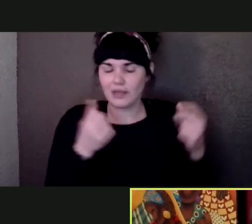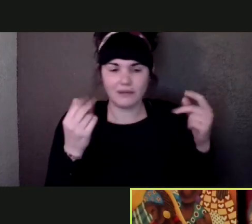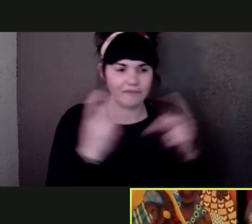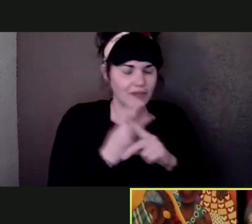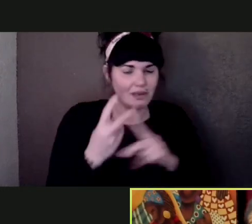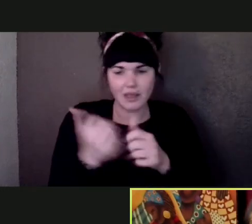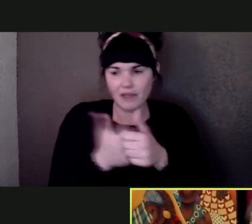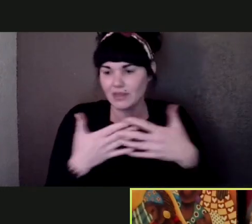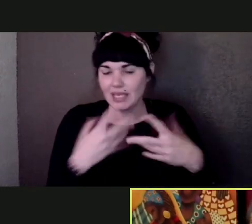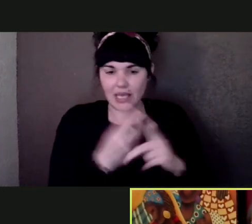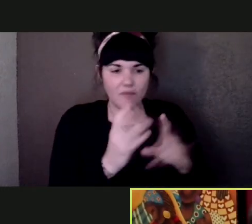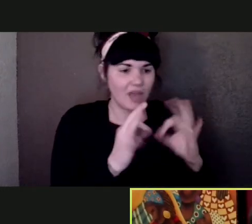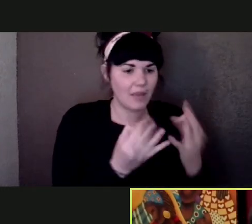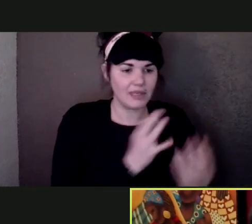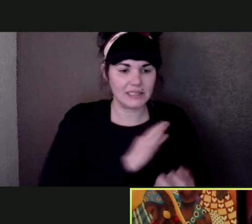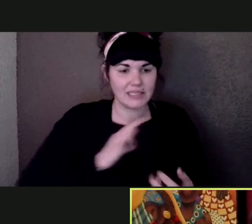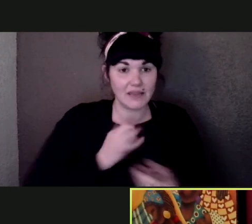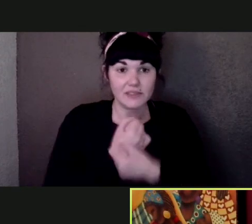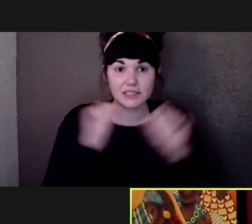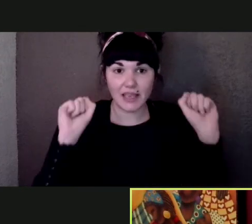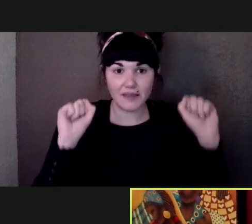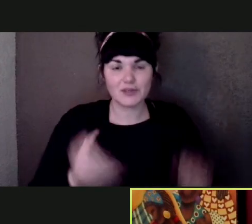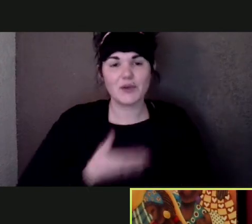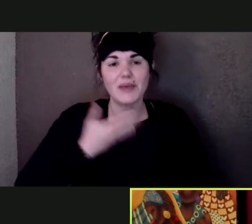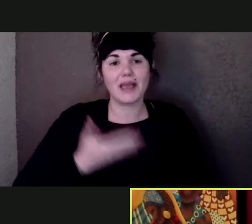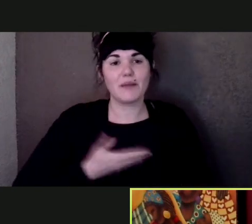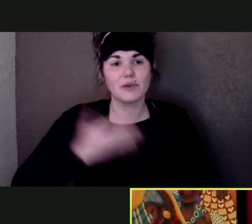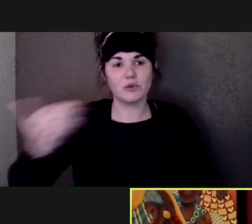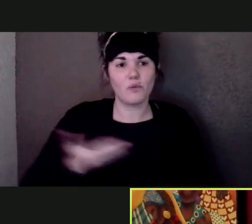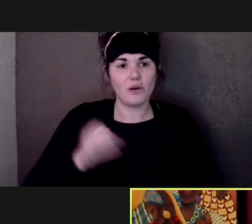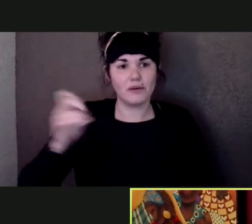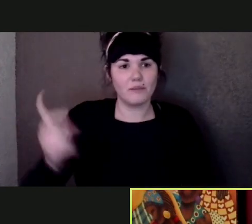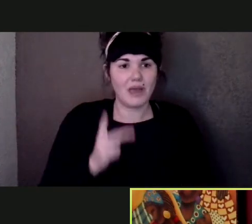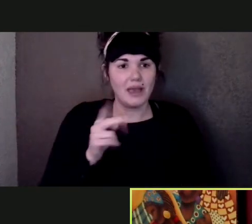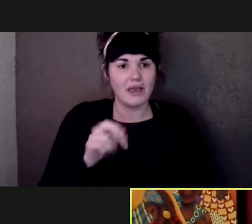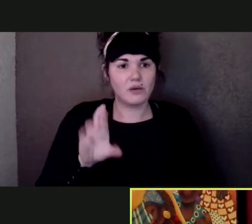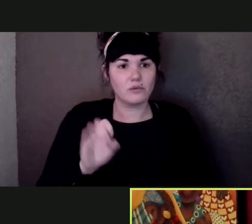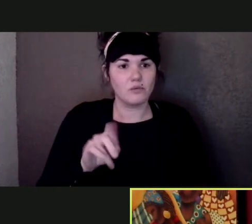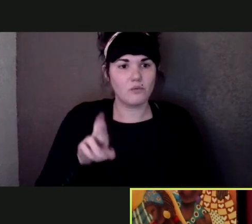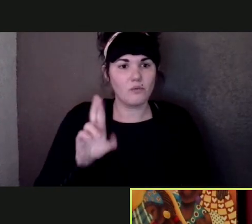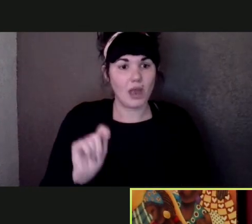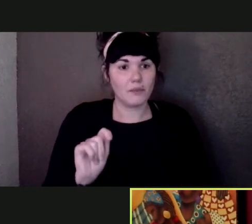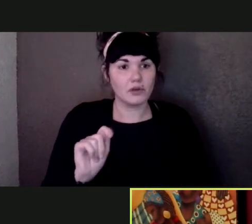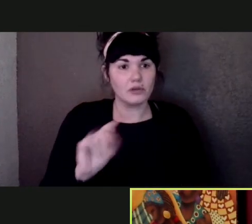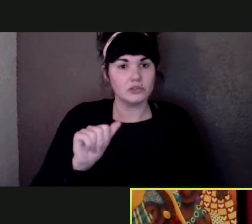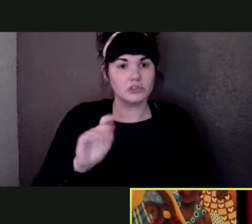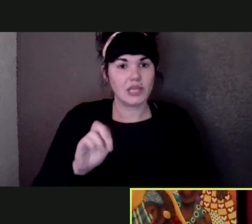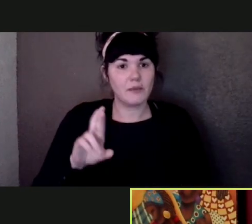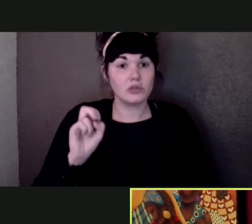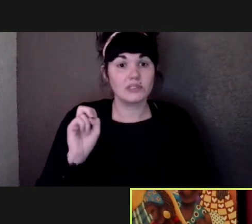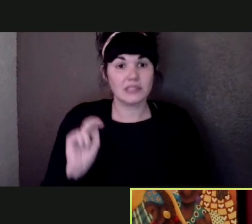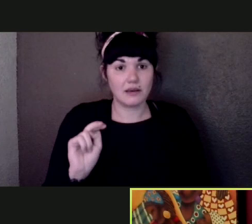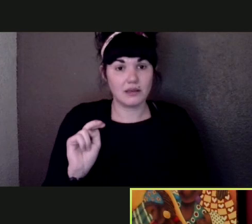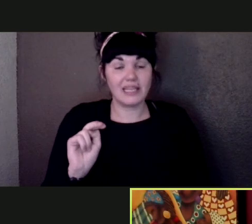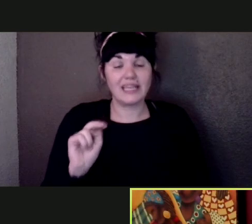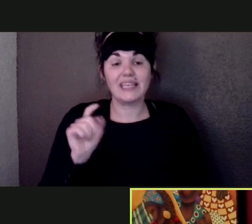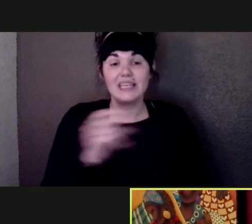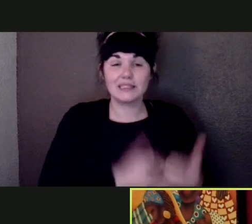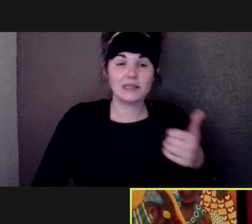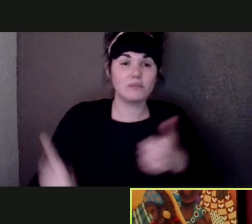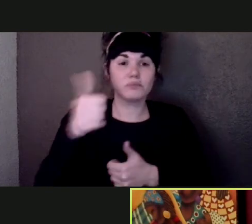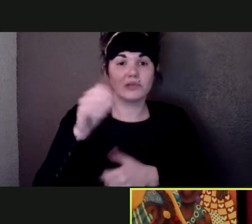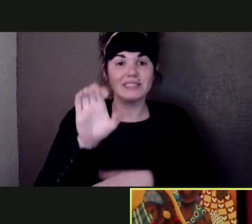I'm really pleased to welcome back to the program, uh, Robert Jamieson. Robert is the CEO of PAL. And I